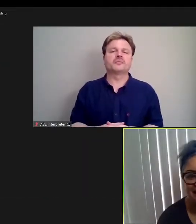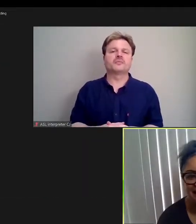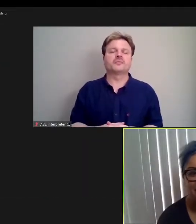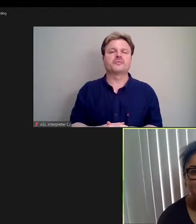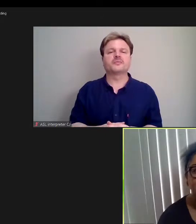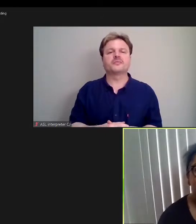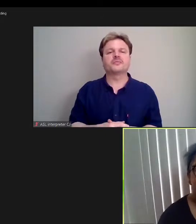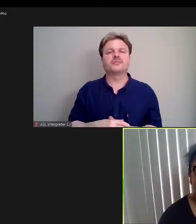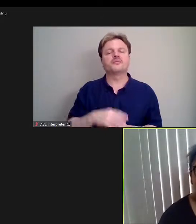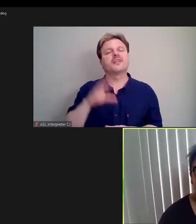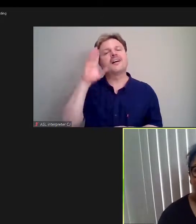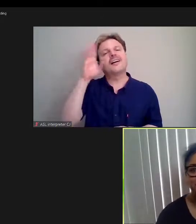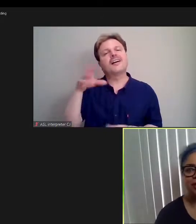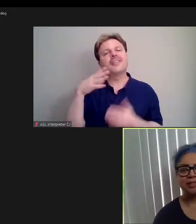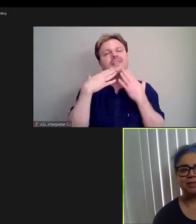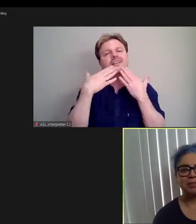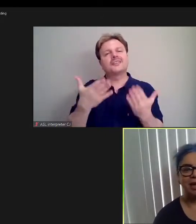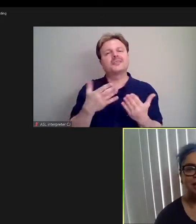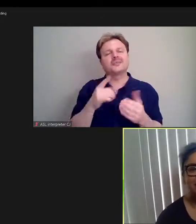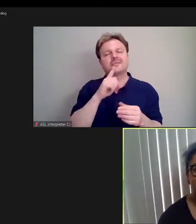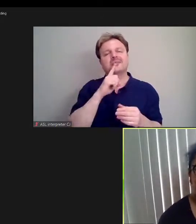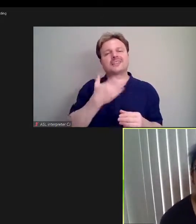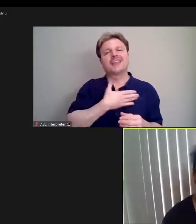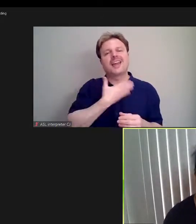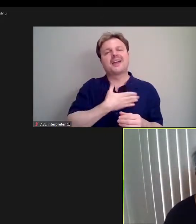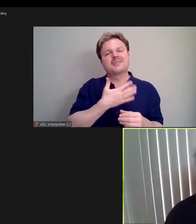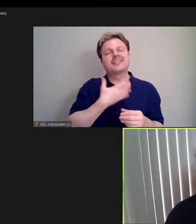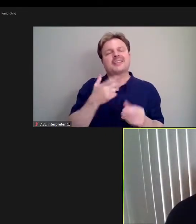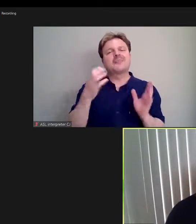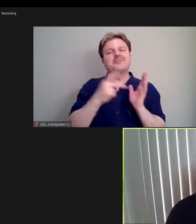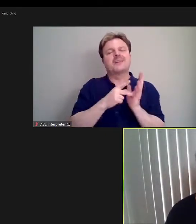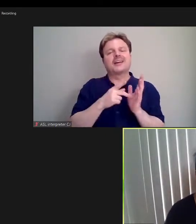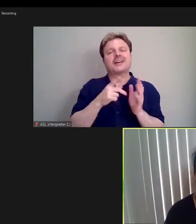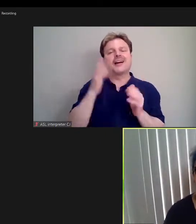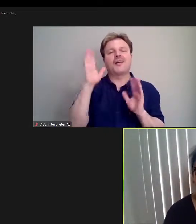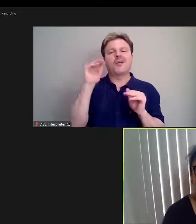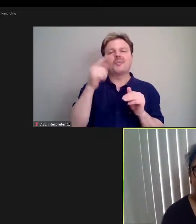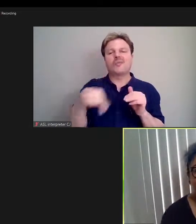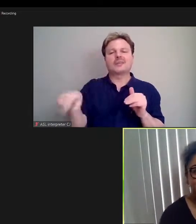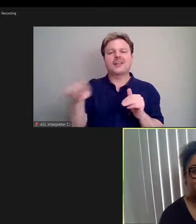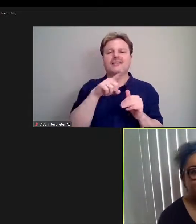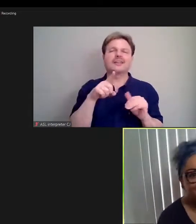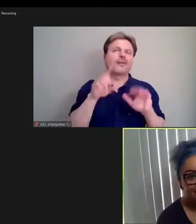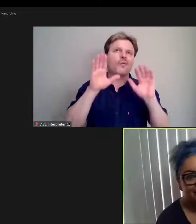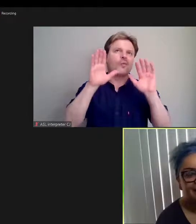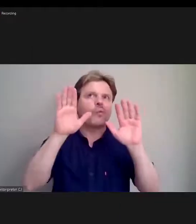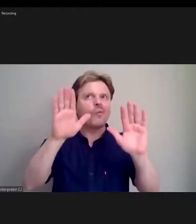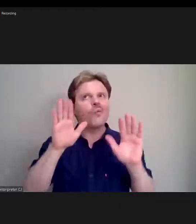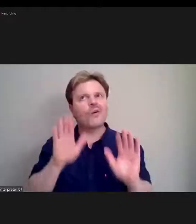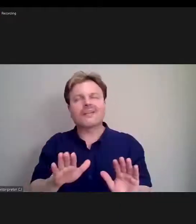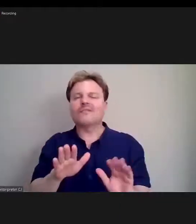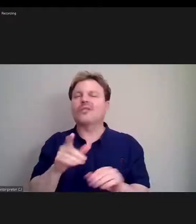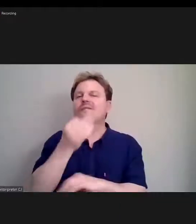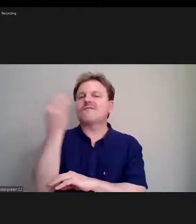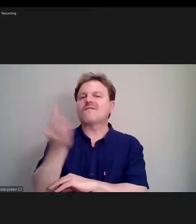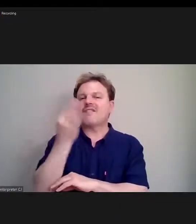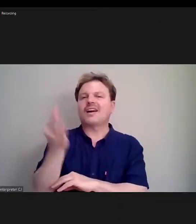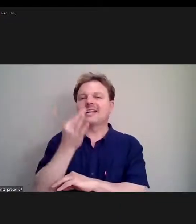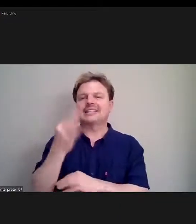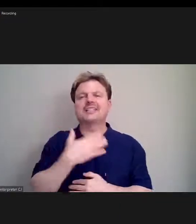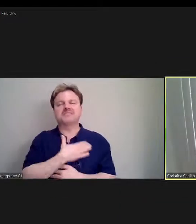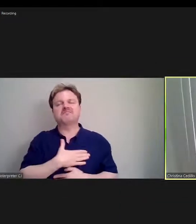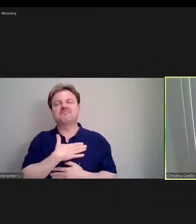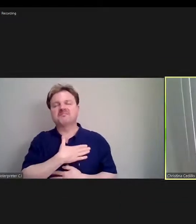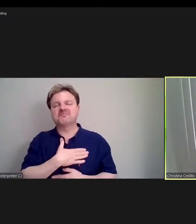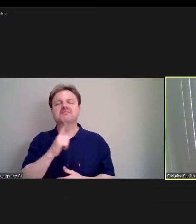Hi, and thank you. It's really great to be back, and I hope everyone is having a fantastic Friday.